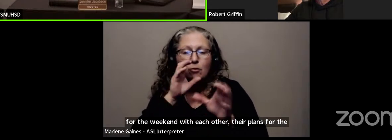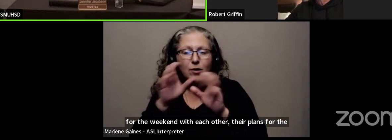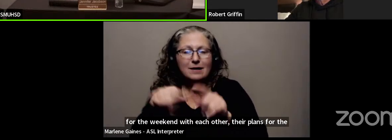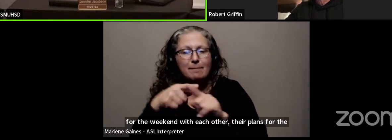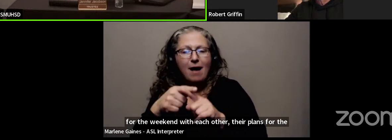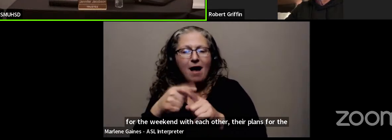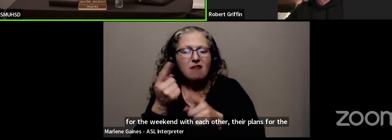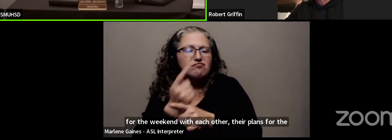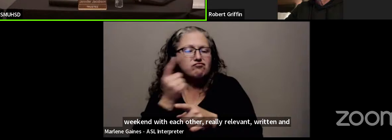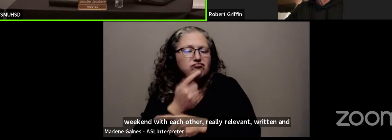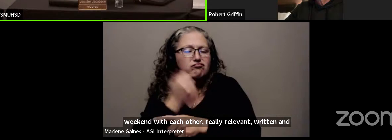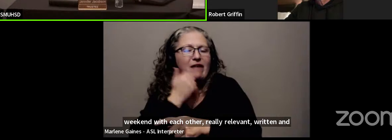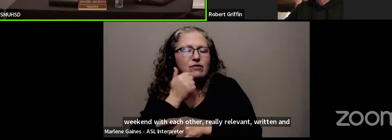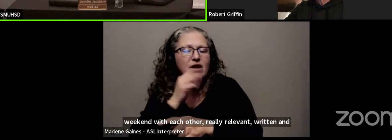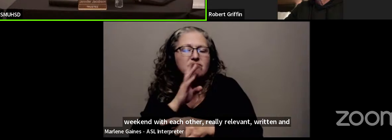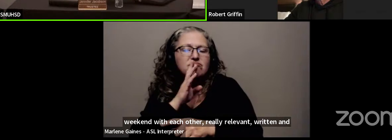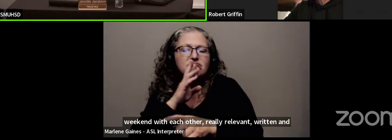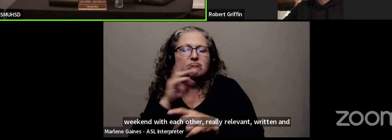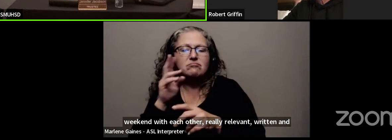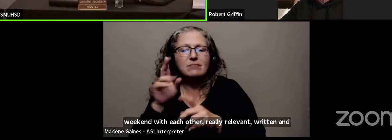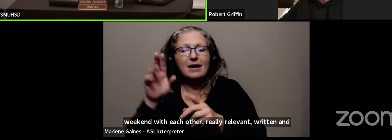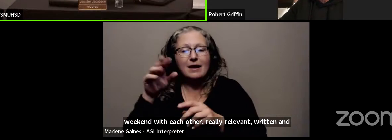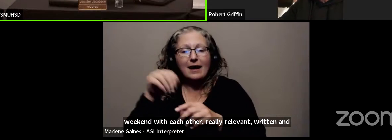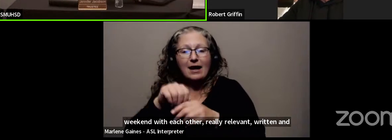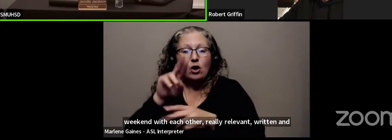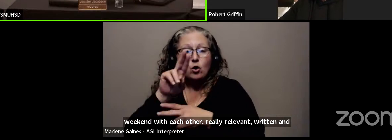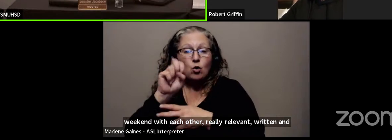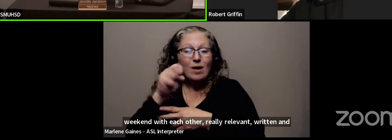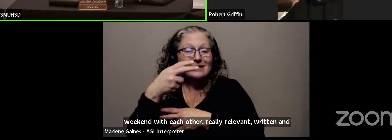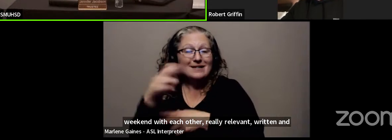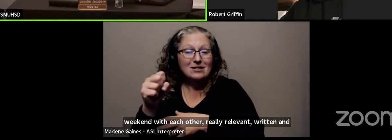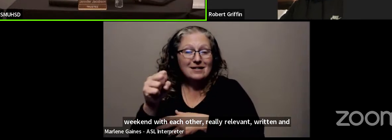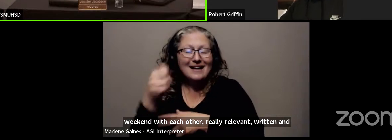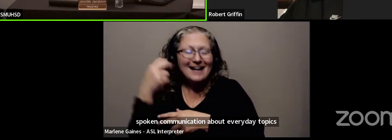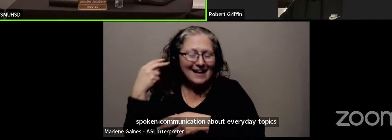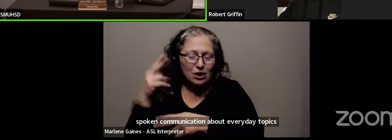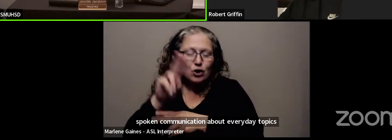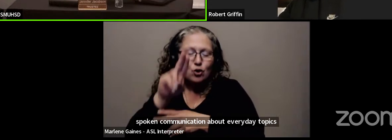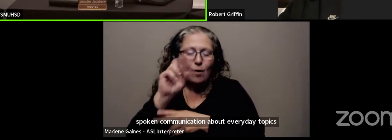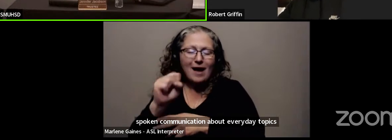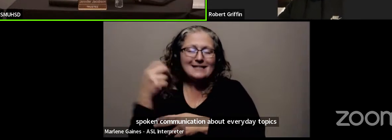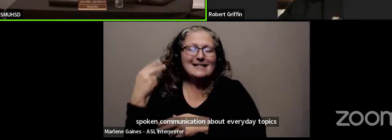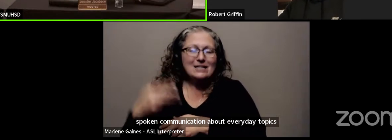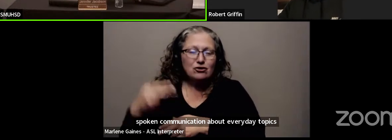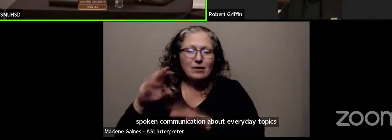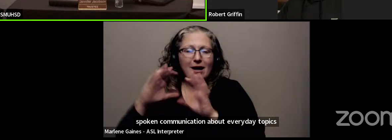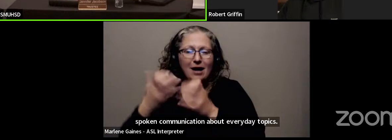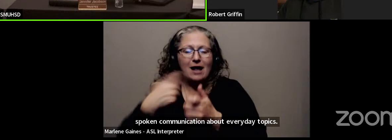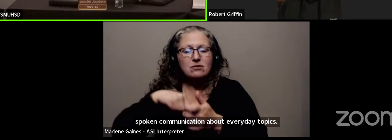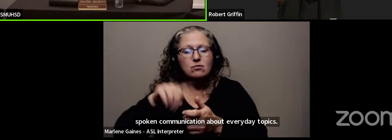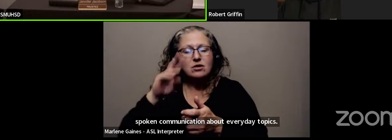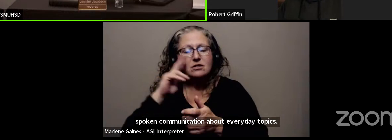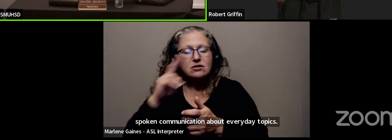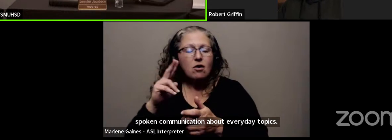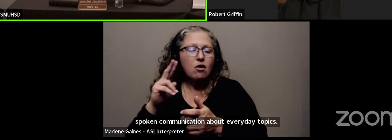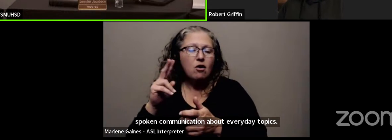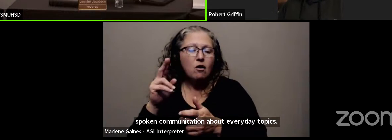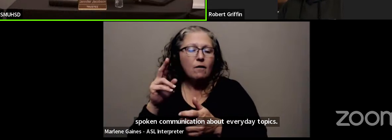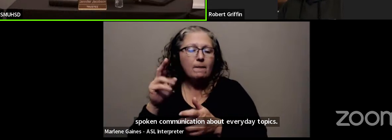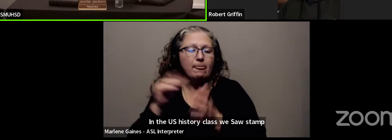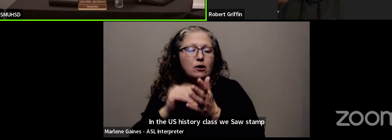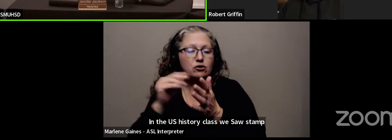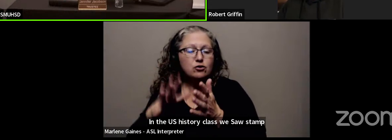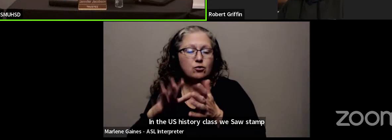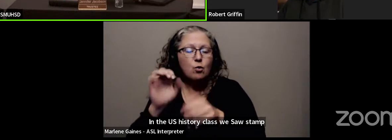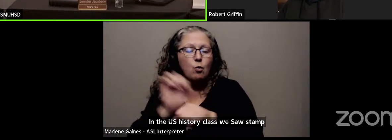topics. In the US history class, we saw samples of the students